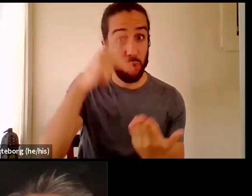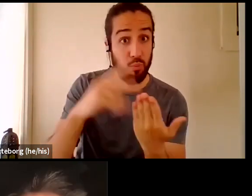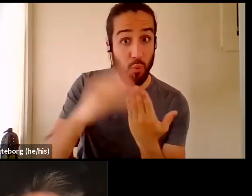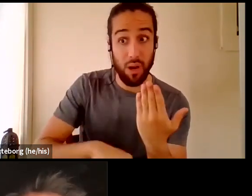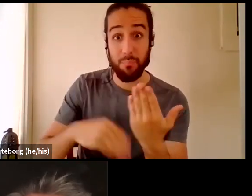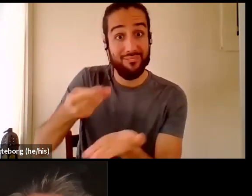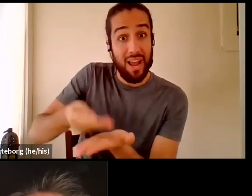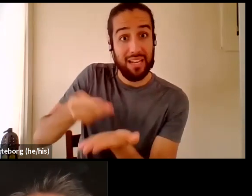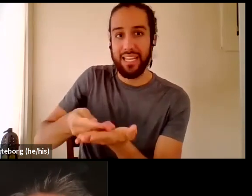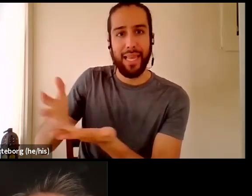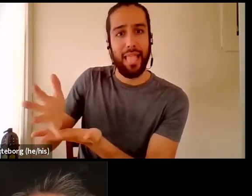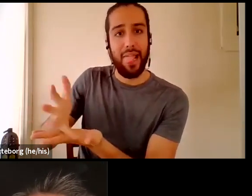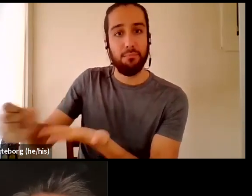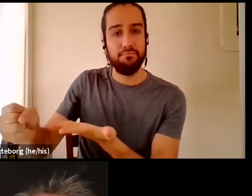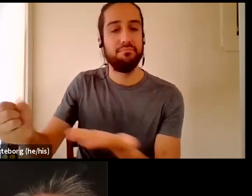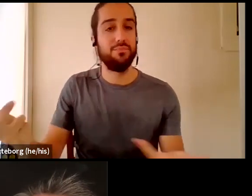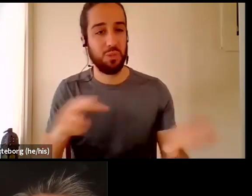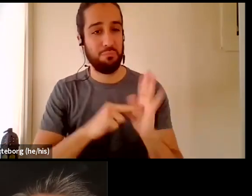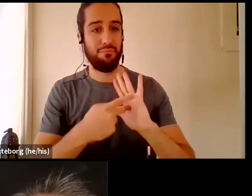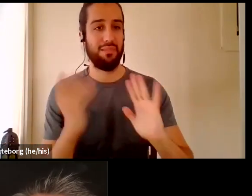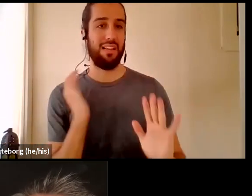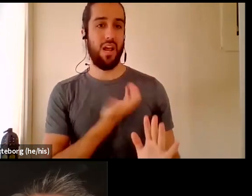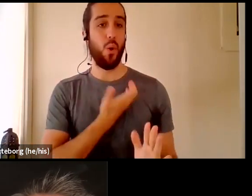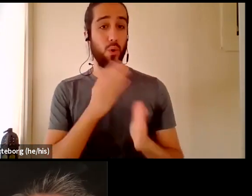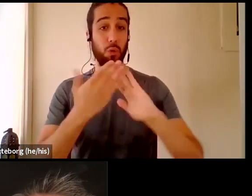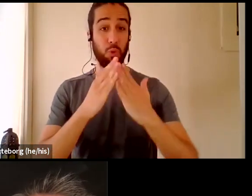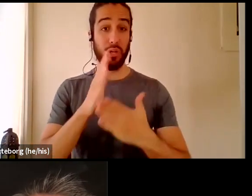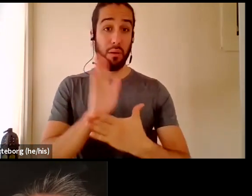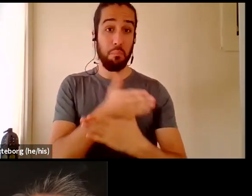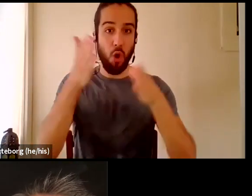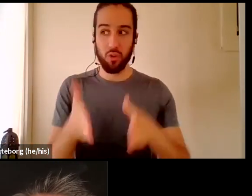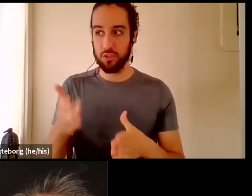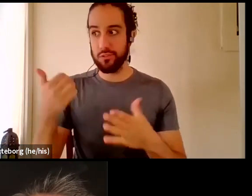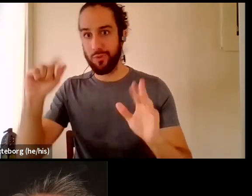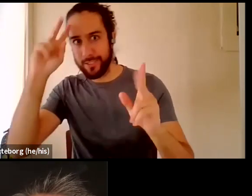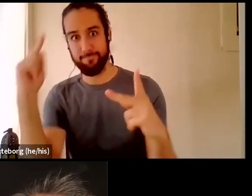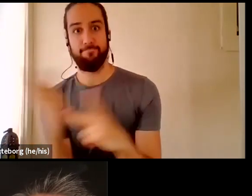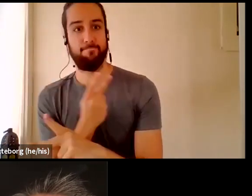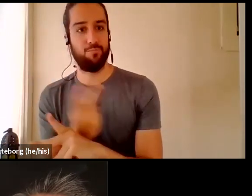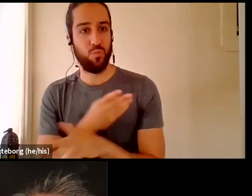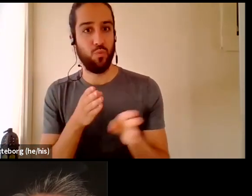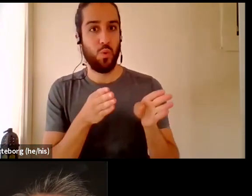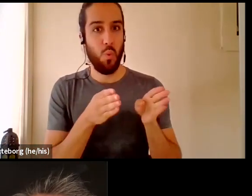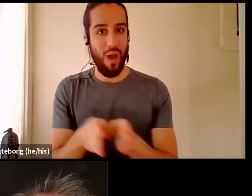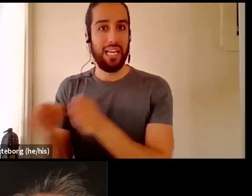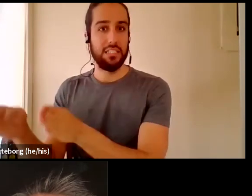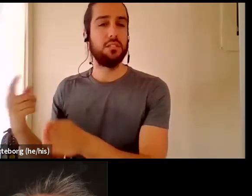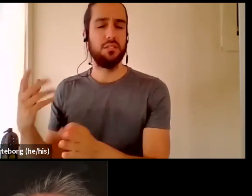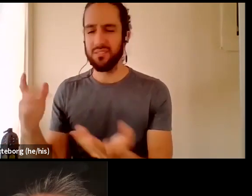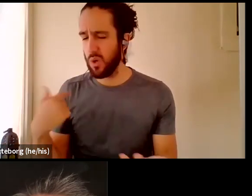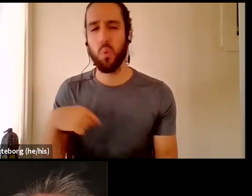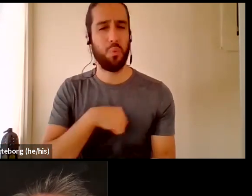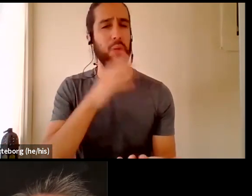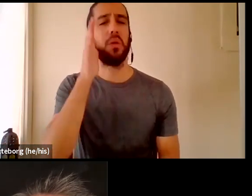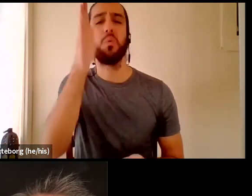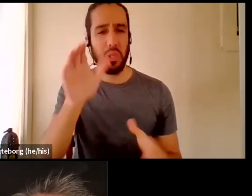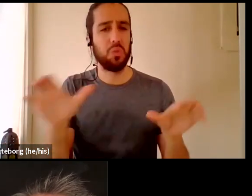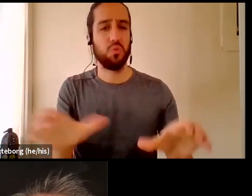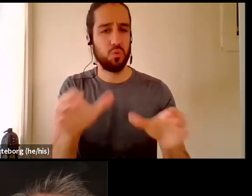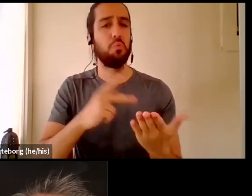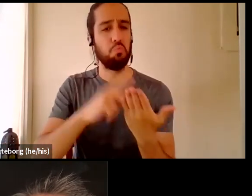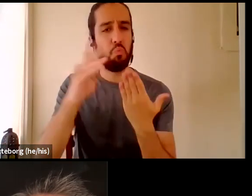up. And so our community partners are trying to find ways of like, you know, we are going to do programming for our teens